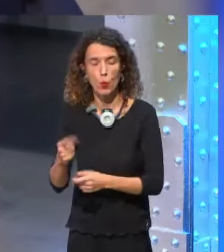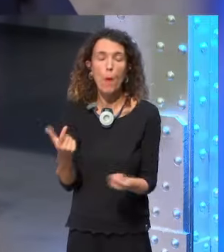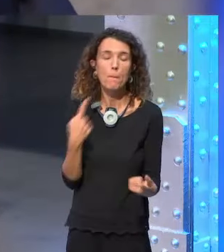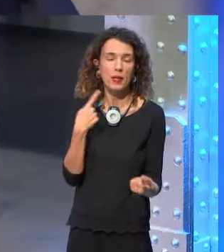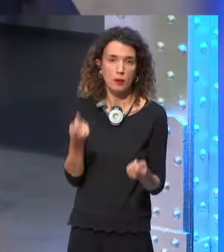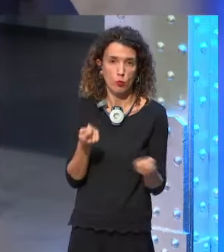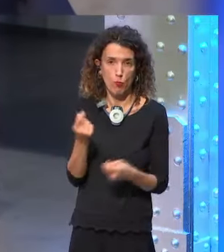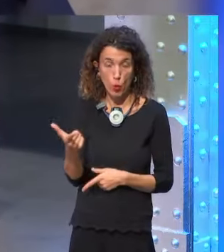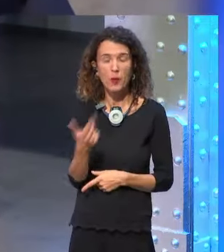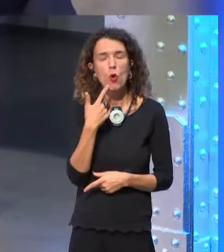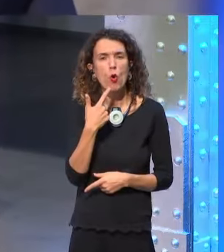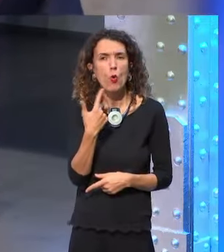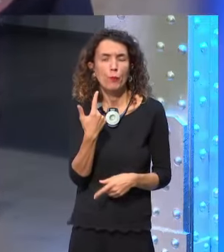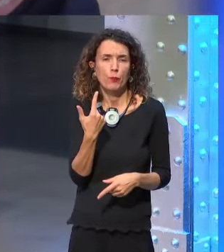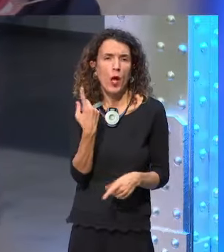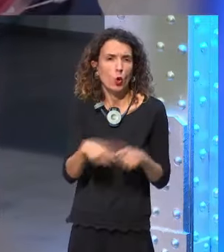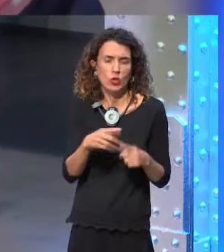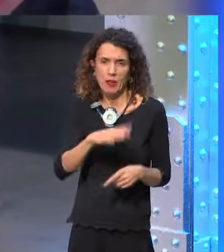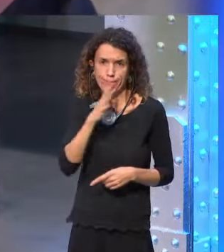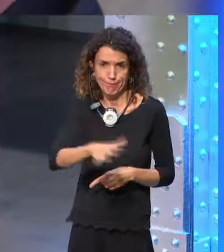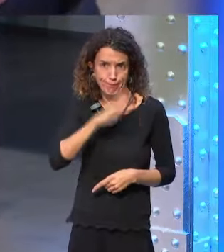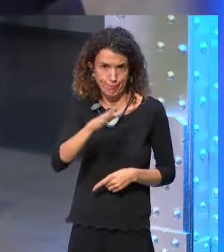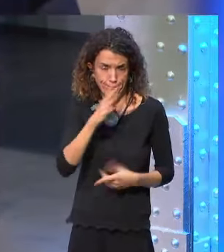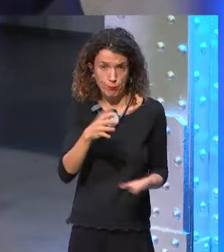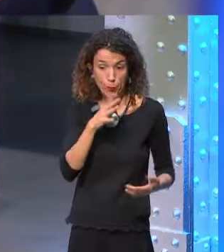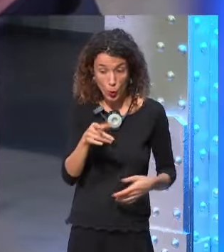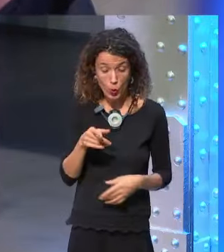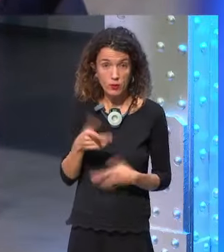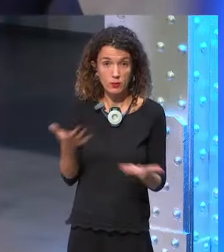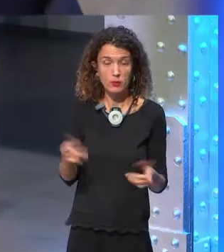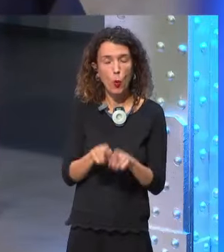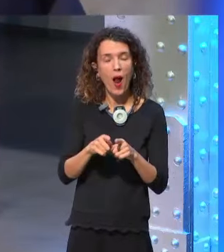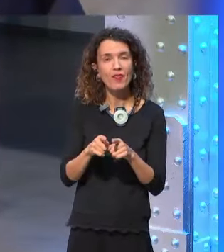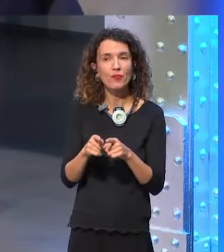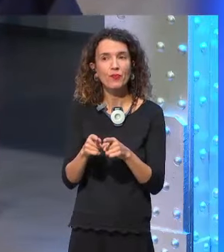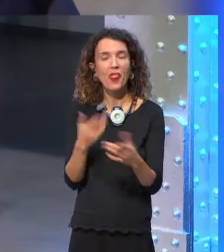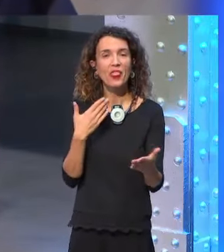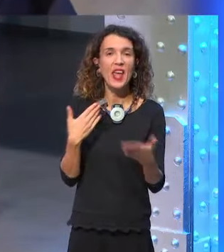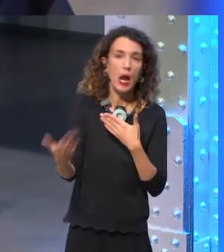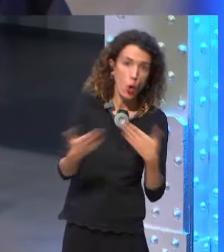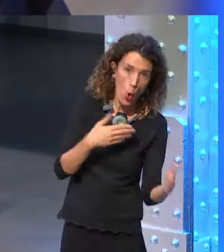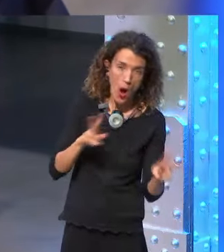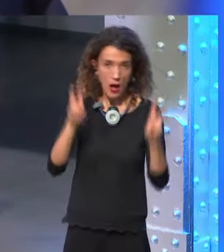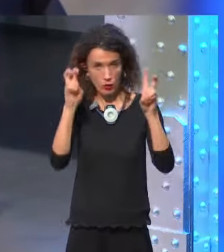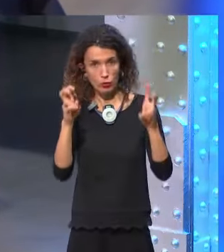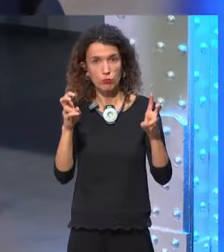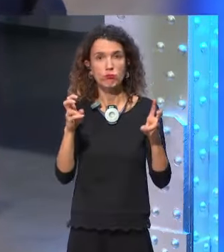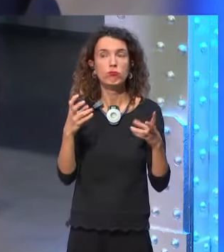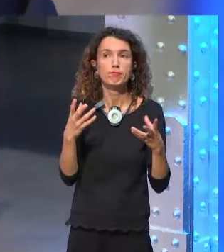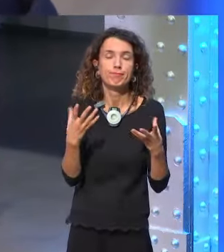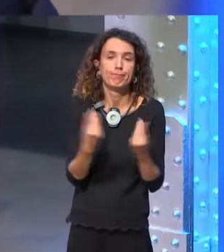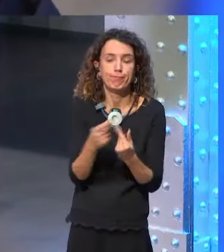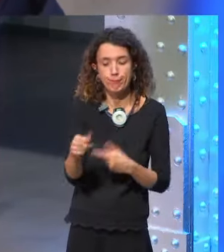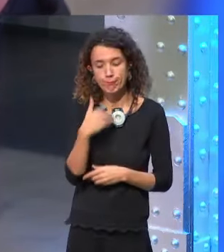because you're actually discovering something. It's like a kind of a dialogue with something slightly foreign, you're